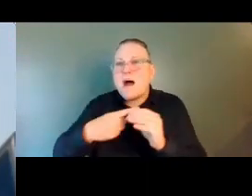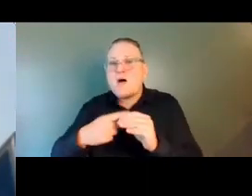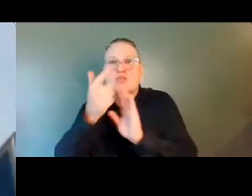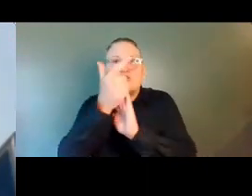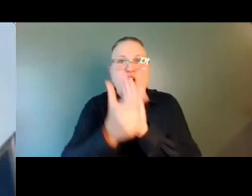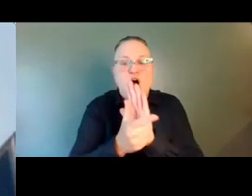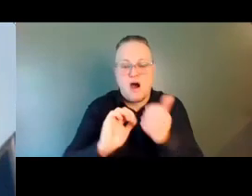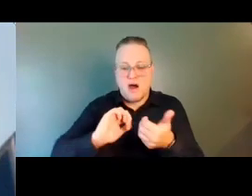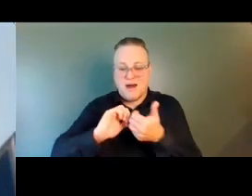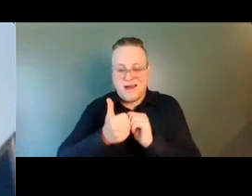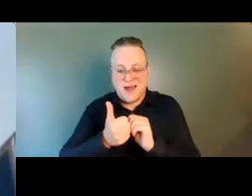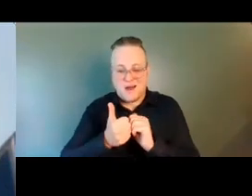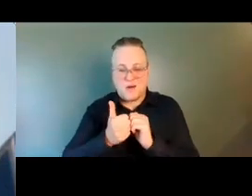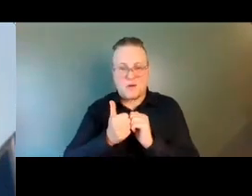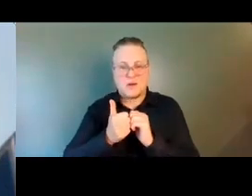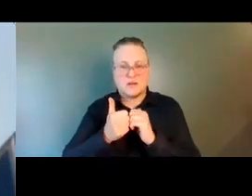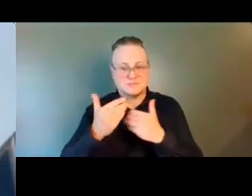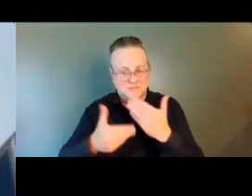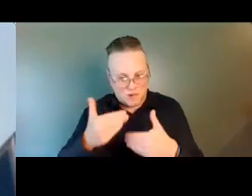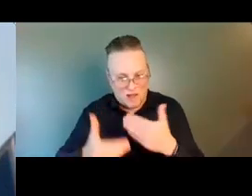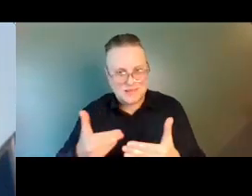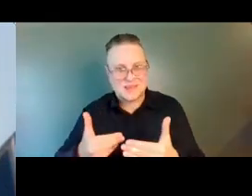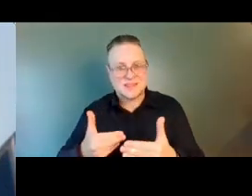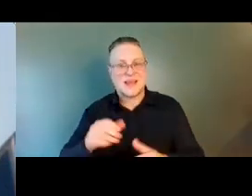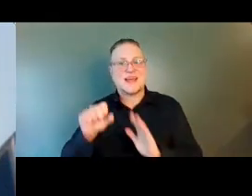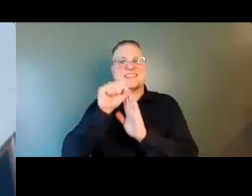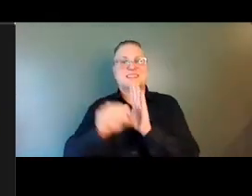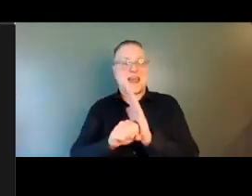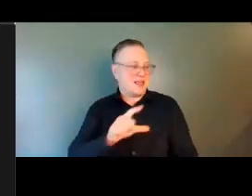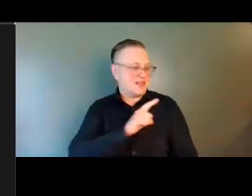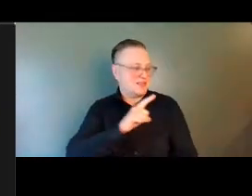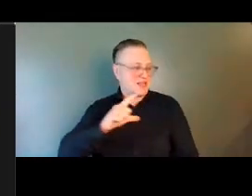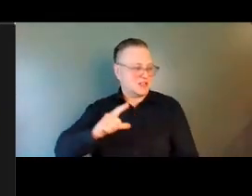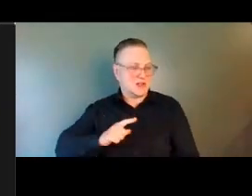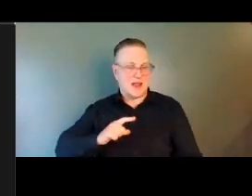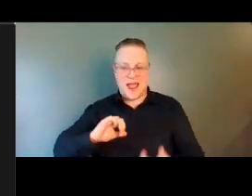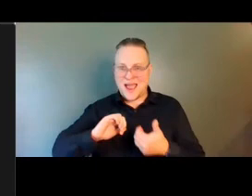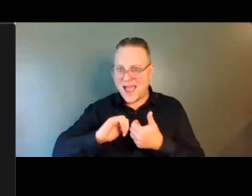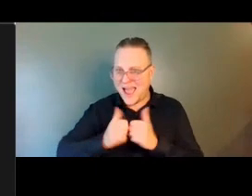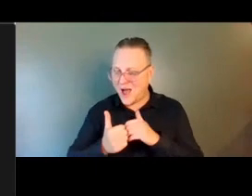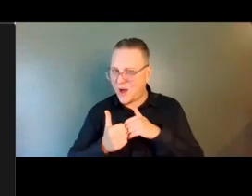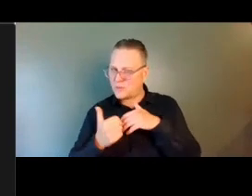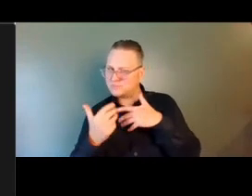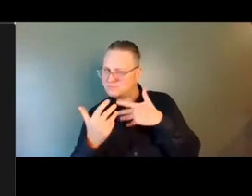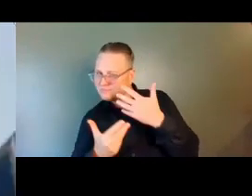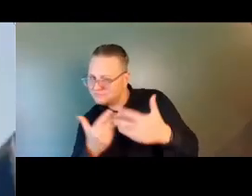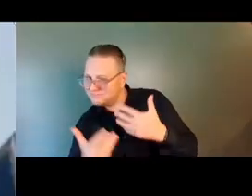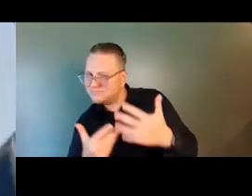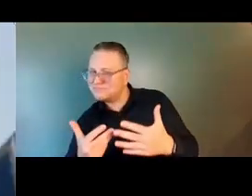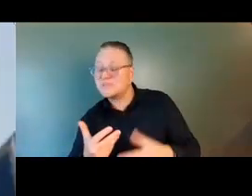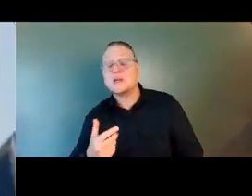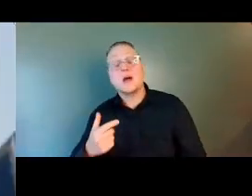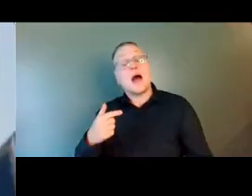made. It was through testifying on important things that were important to me at the time in